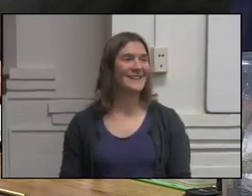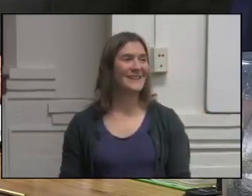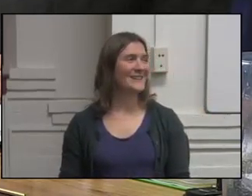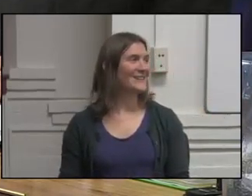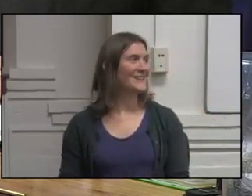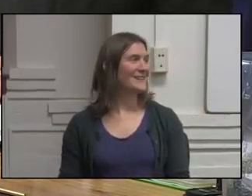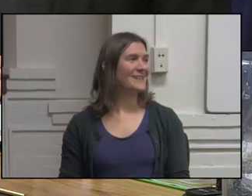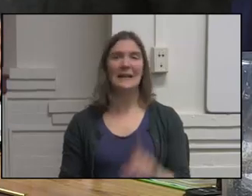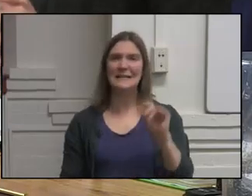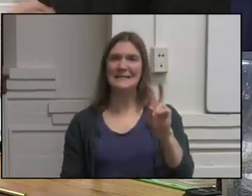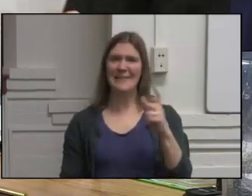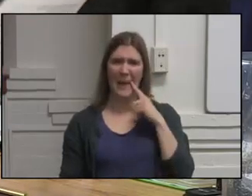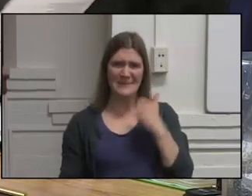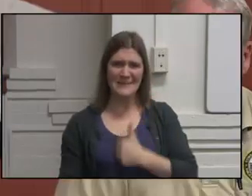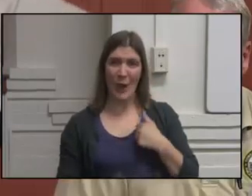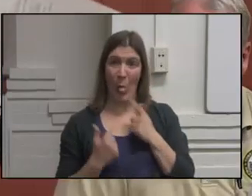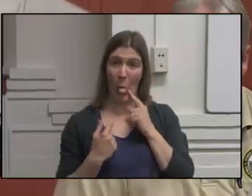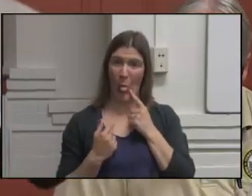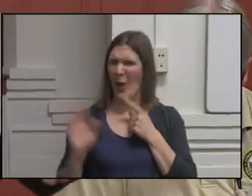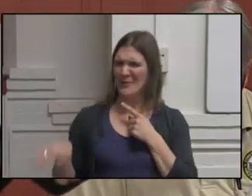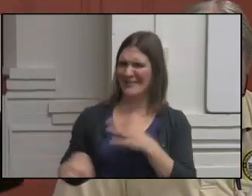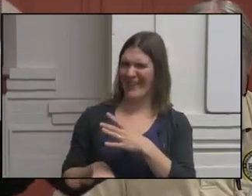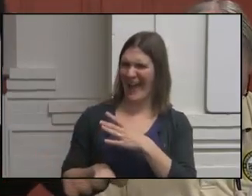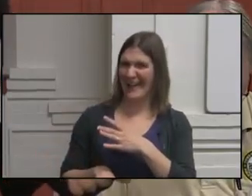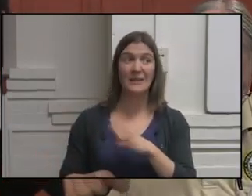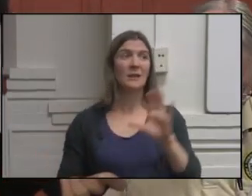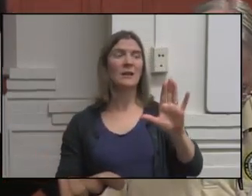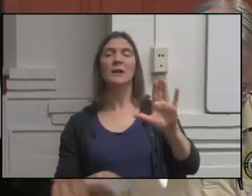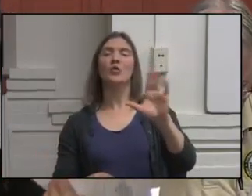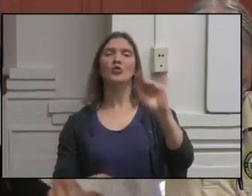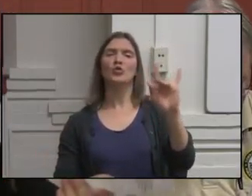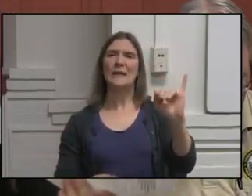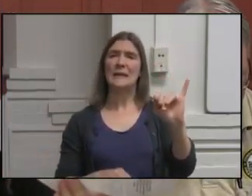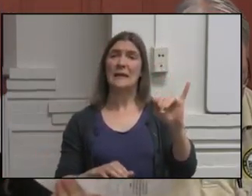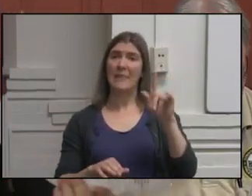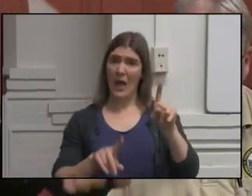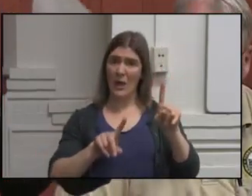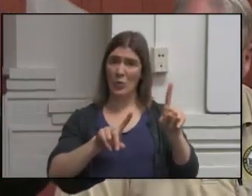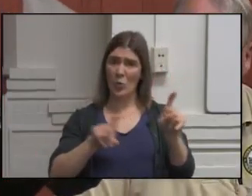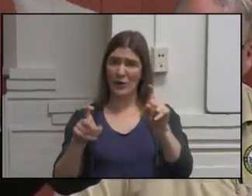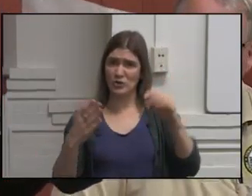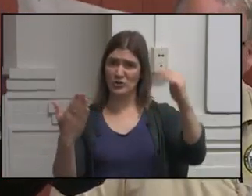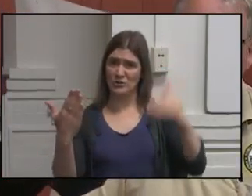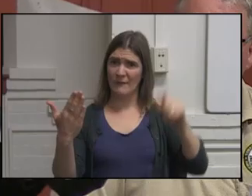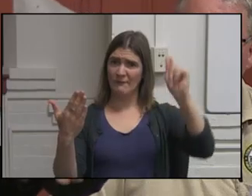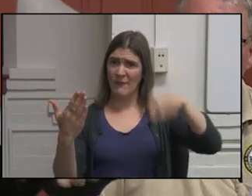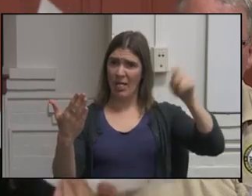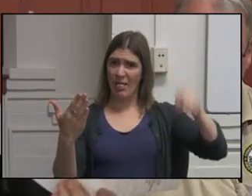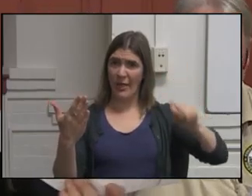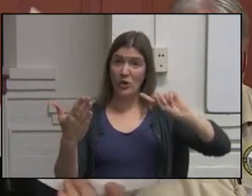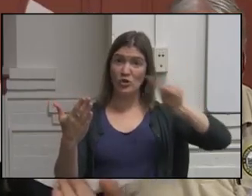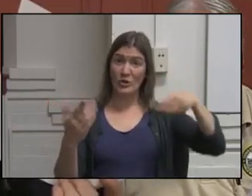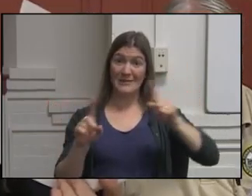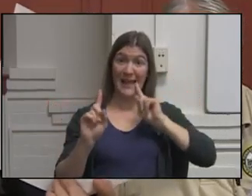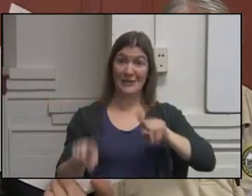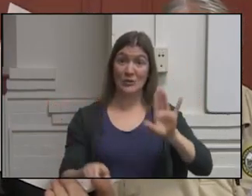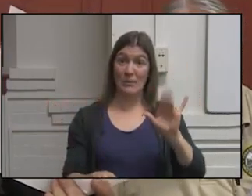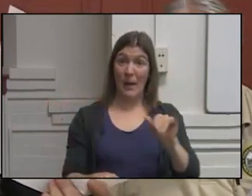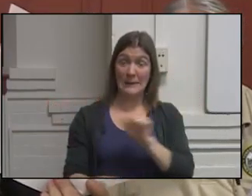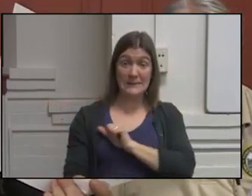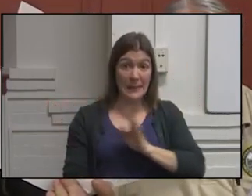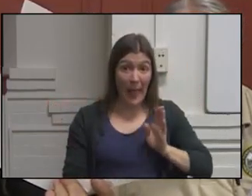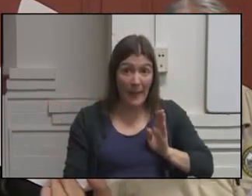Sorry. Oh, that was great. Don't apologize. Is the questionnaire that's asked, is it only answered by the